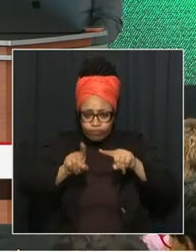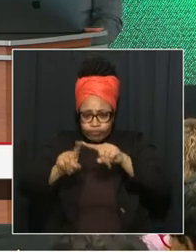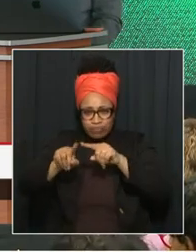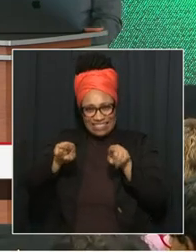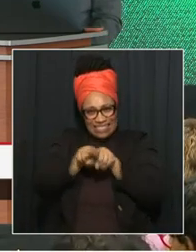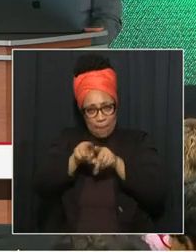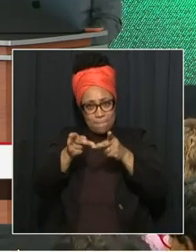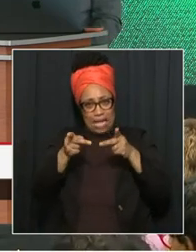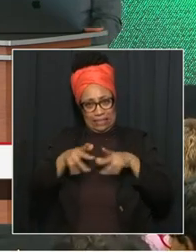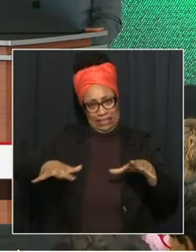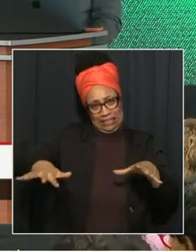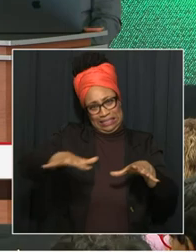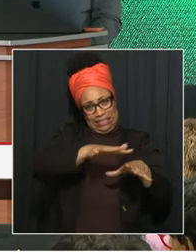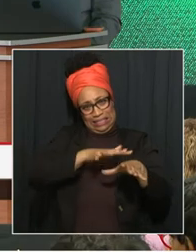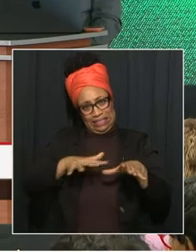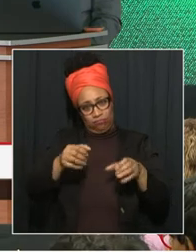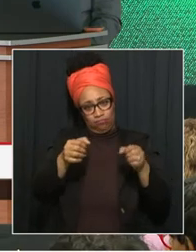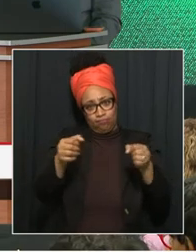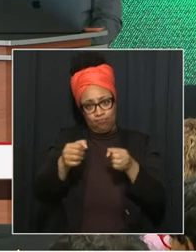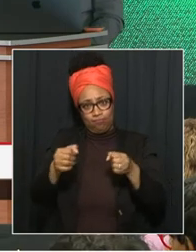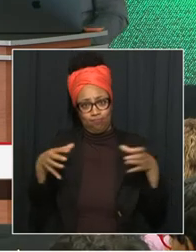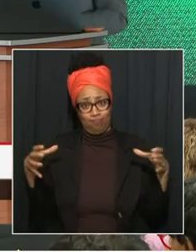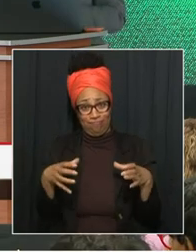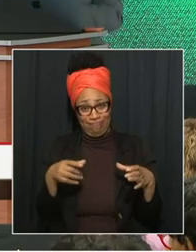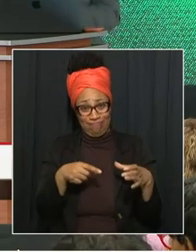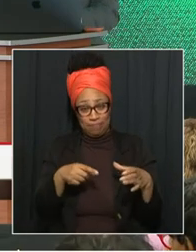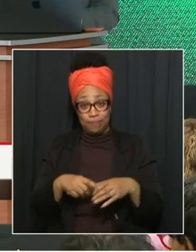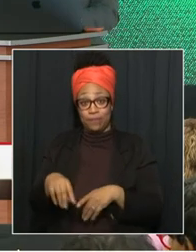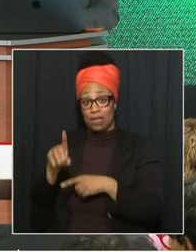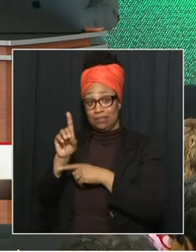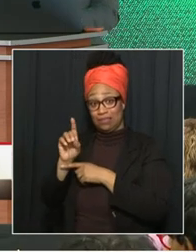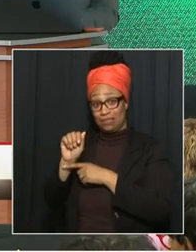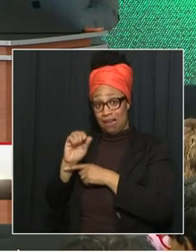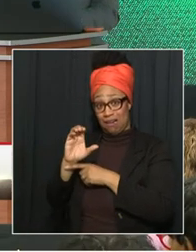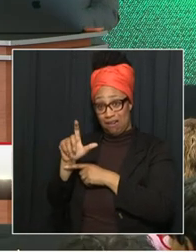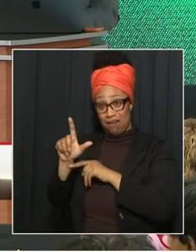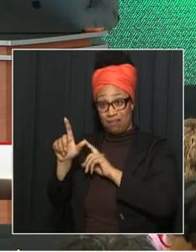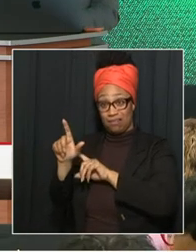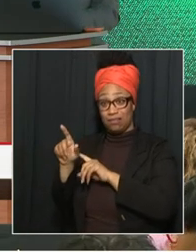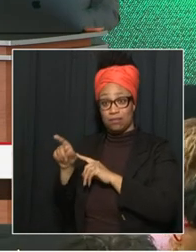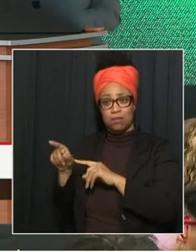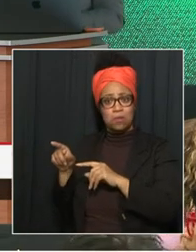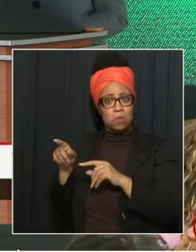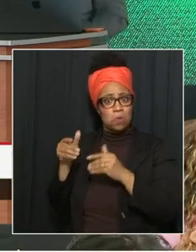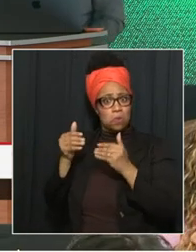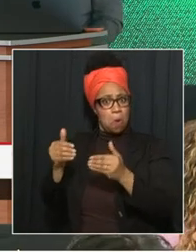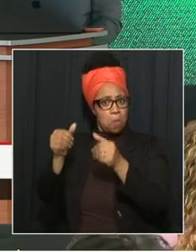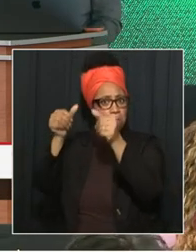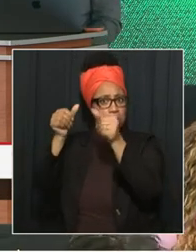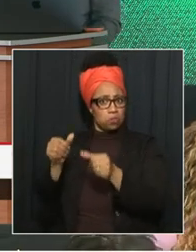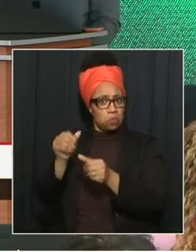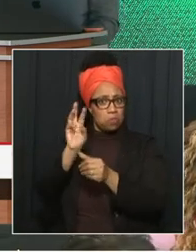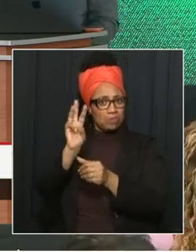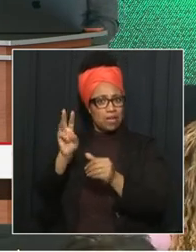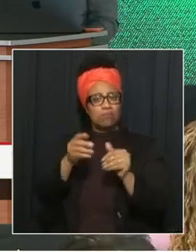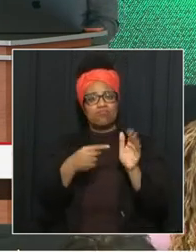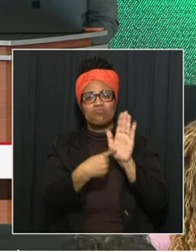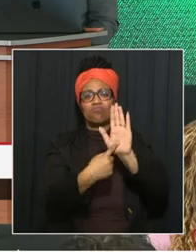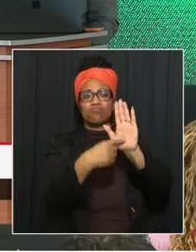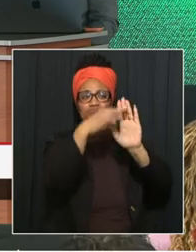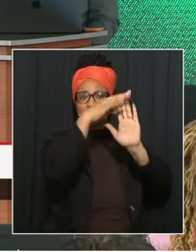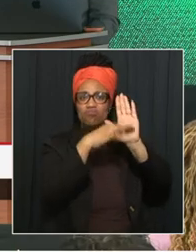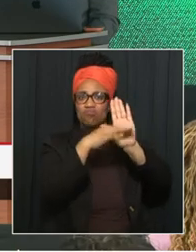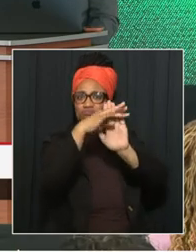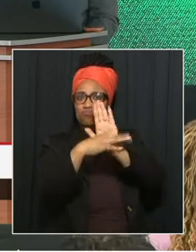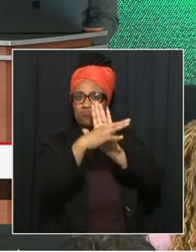these opportunities are, so you know exactly how to take advantage of them. Thank you very much. We're